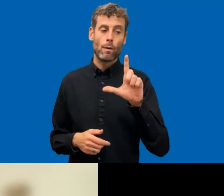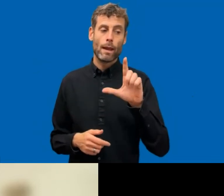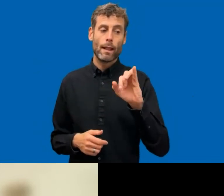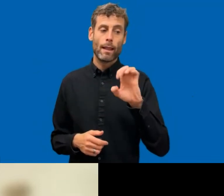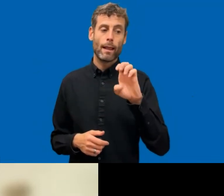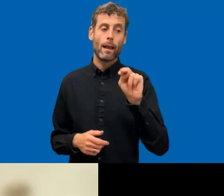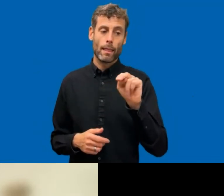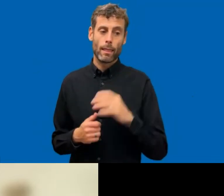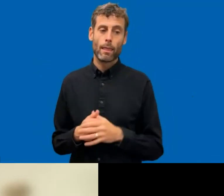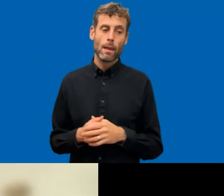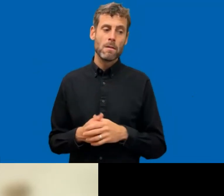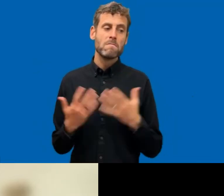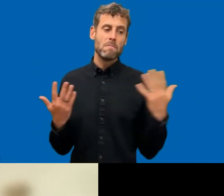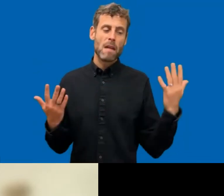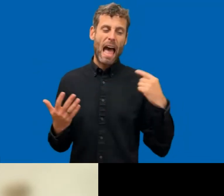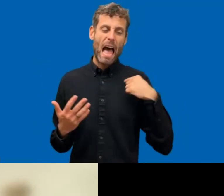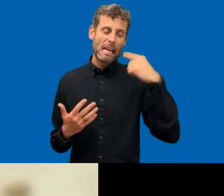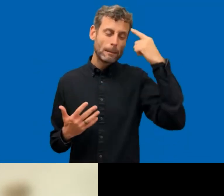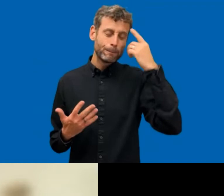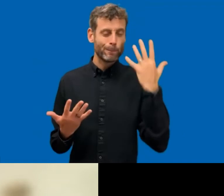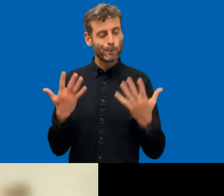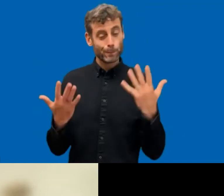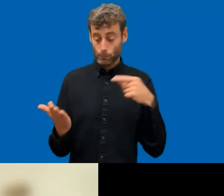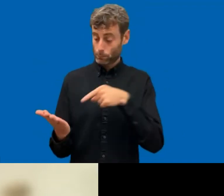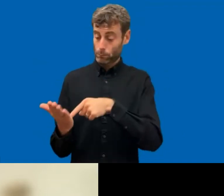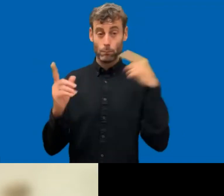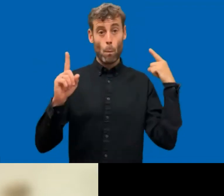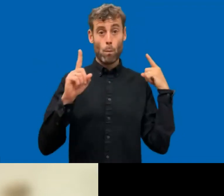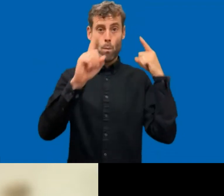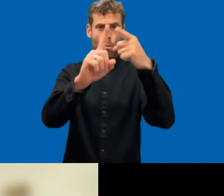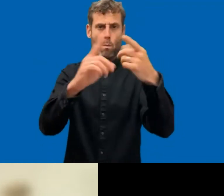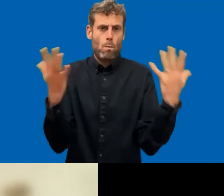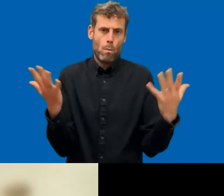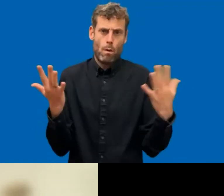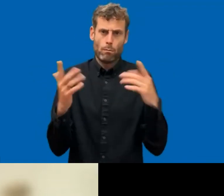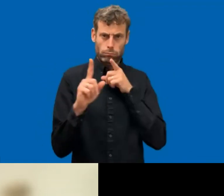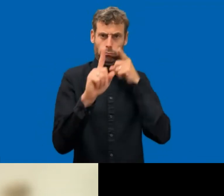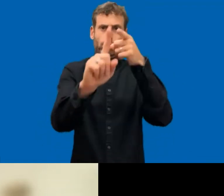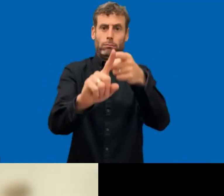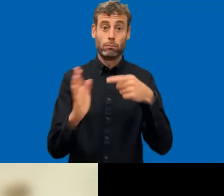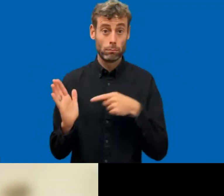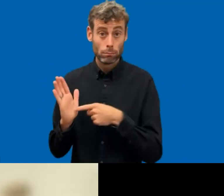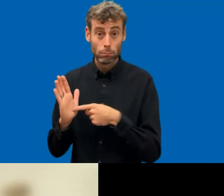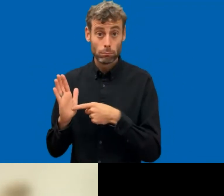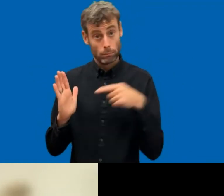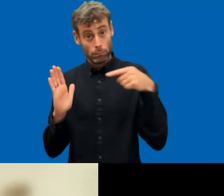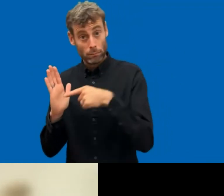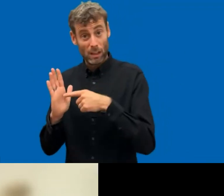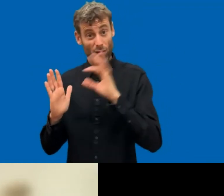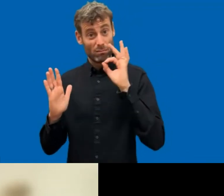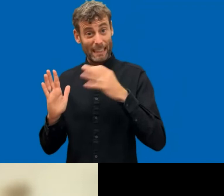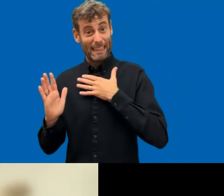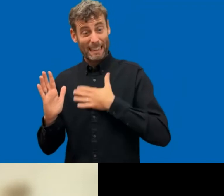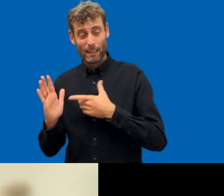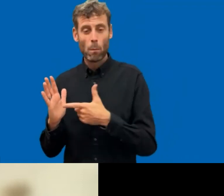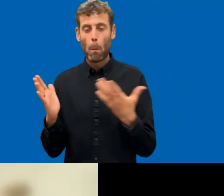Adding video to a standard document, I'm not sure it's the good direction. I think it's additional